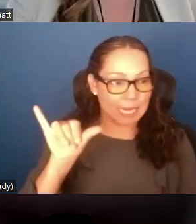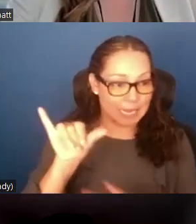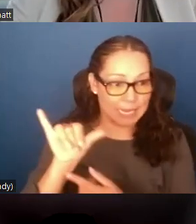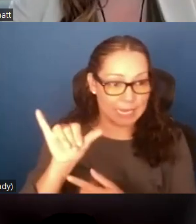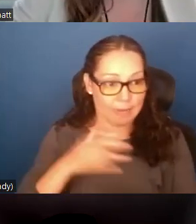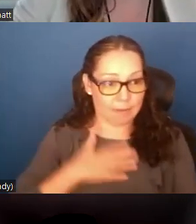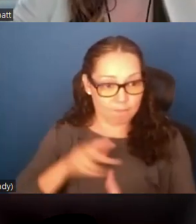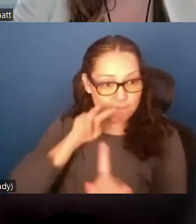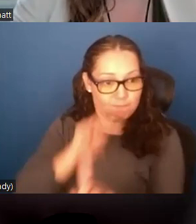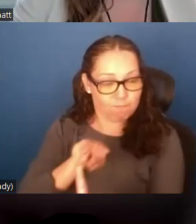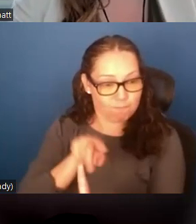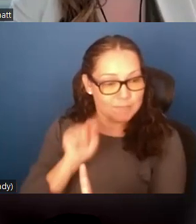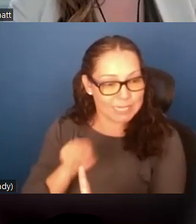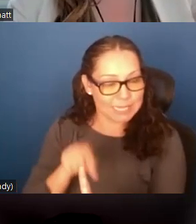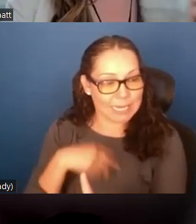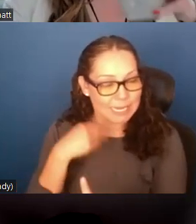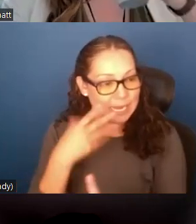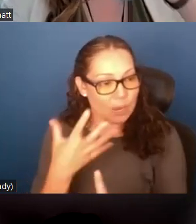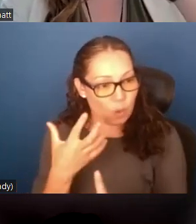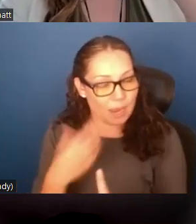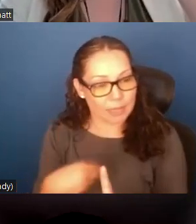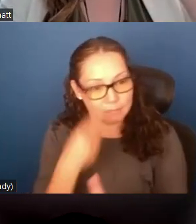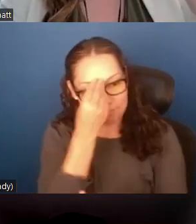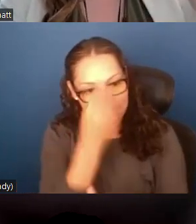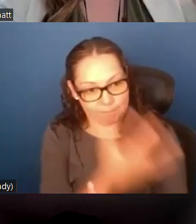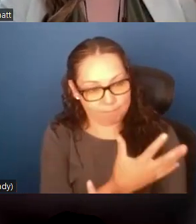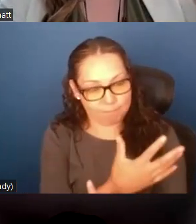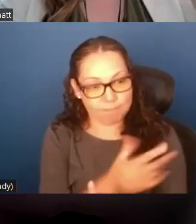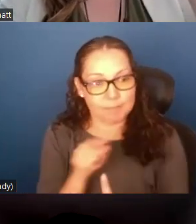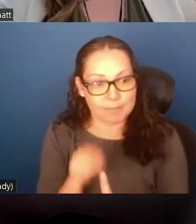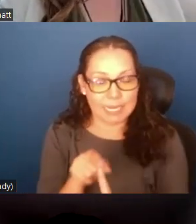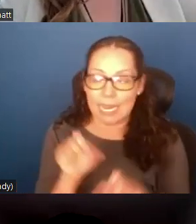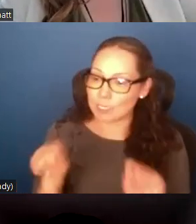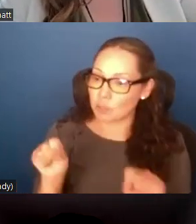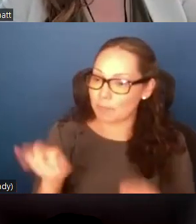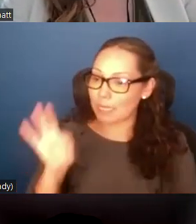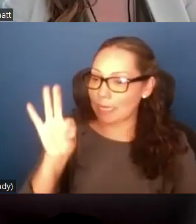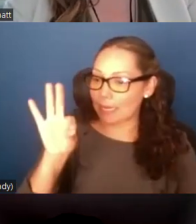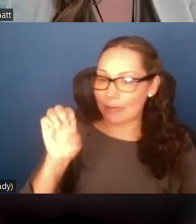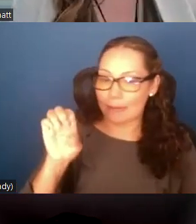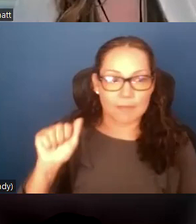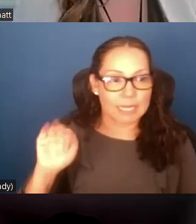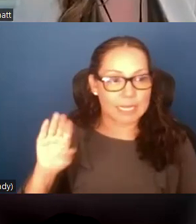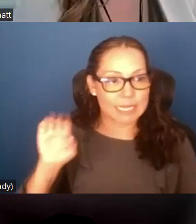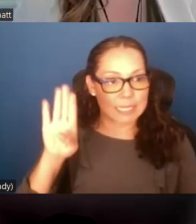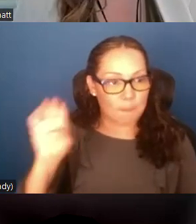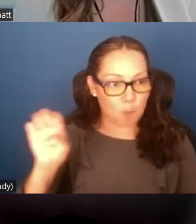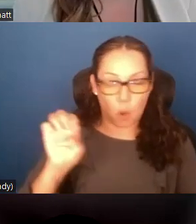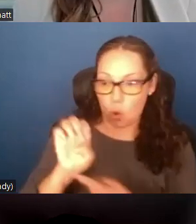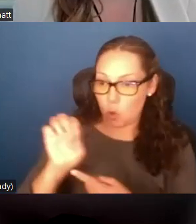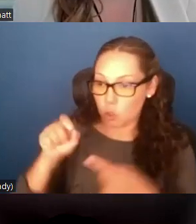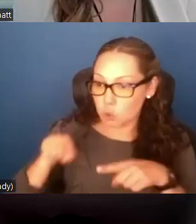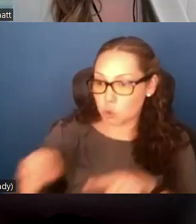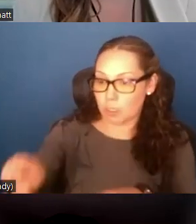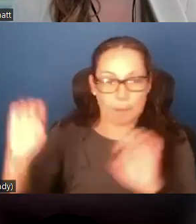requirements on the facility, I do just want to say that it has to be feasible for a facility in an emergency to actually be